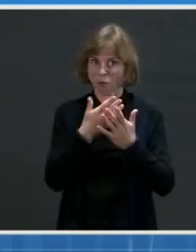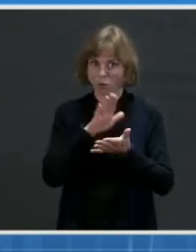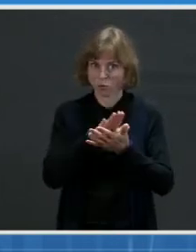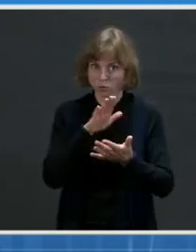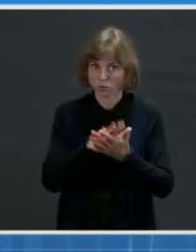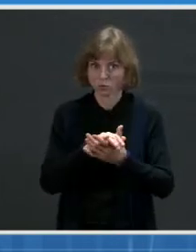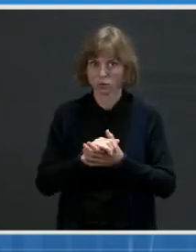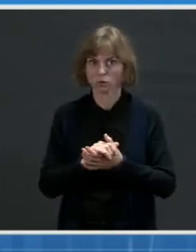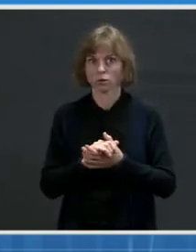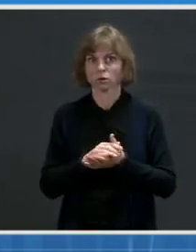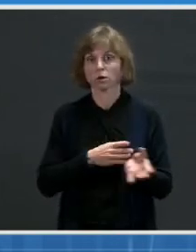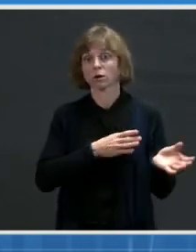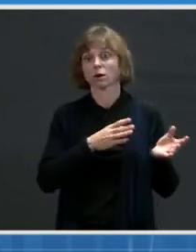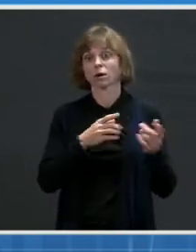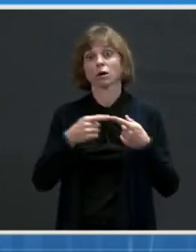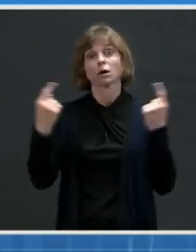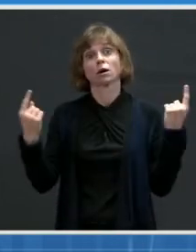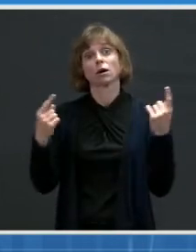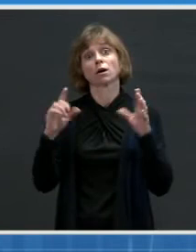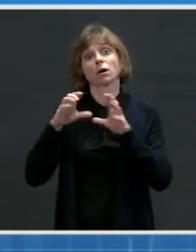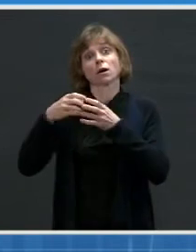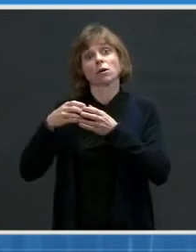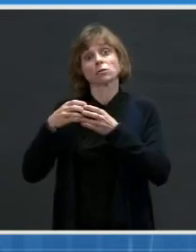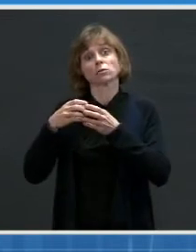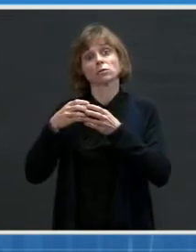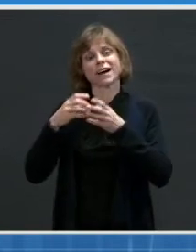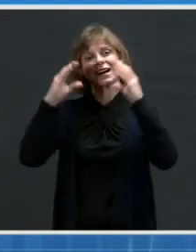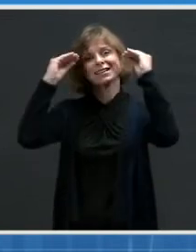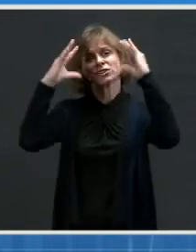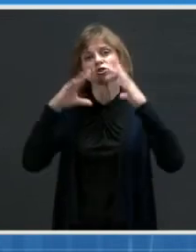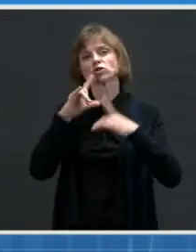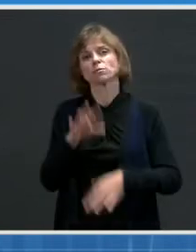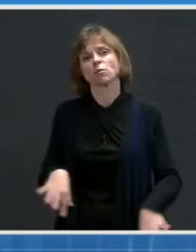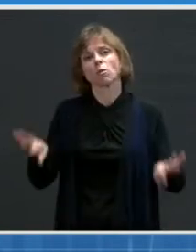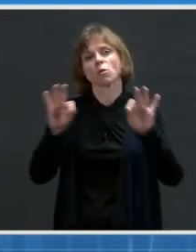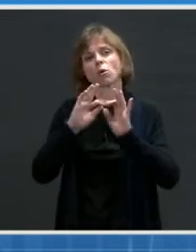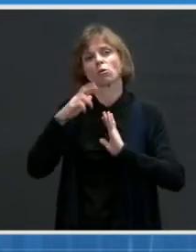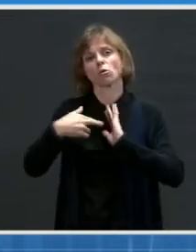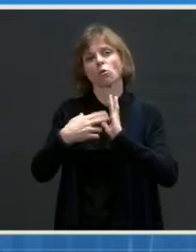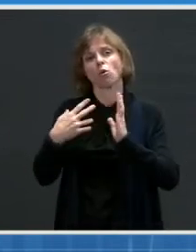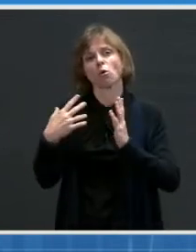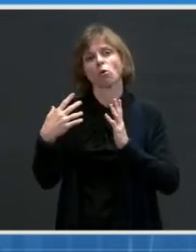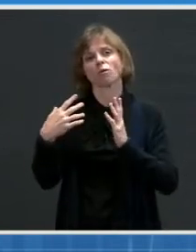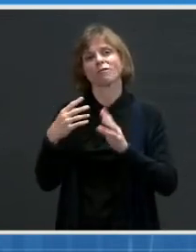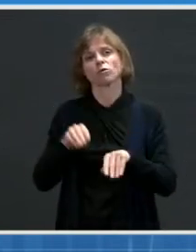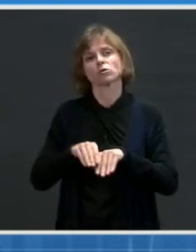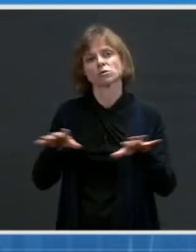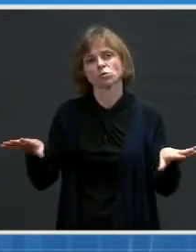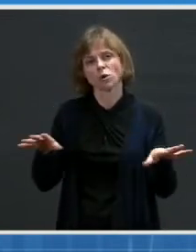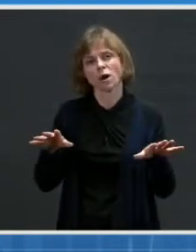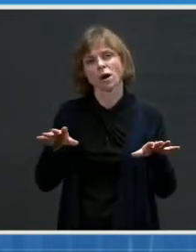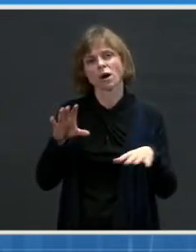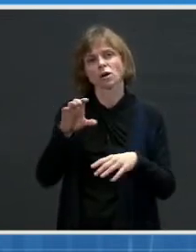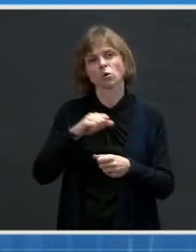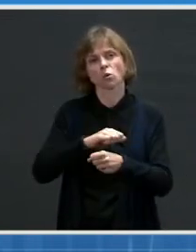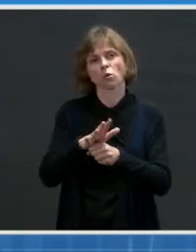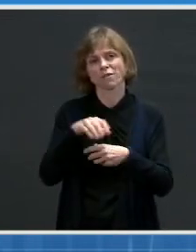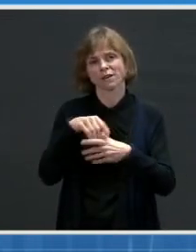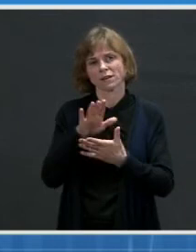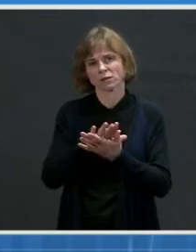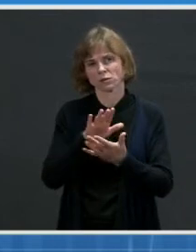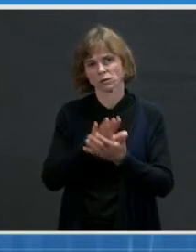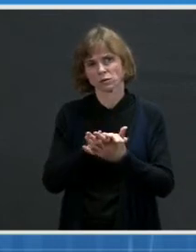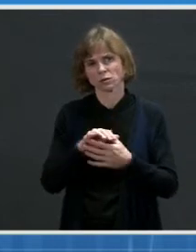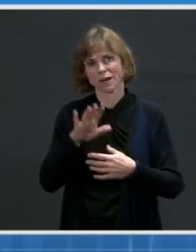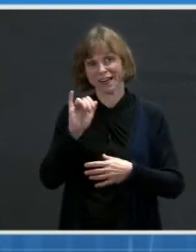9 clusters, educators played an important role in the spread of COVID-19 in the schools. COVID-19 spread